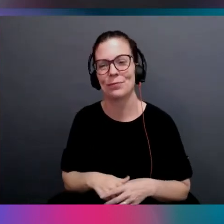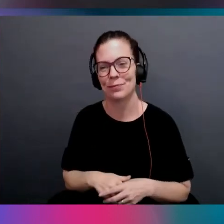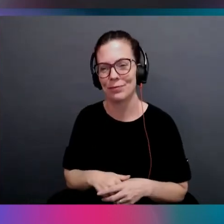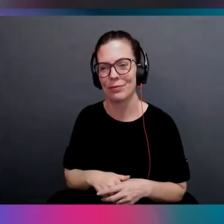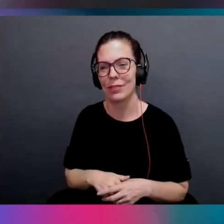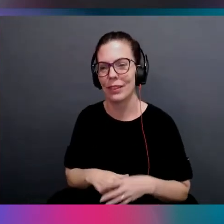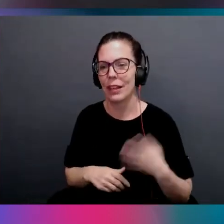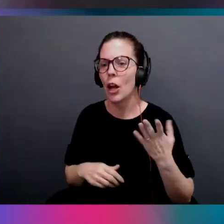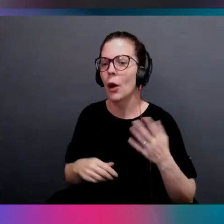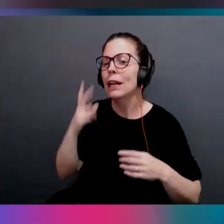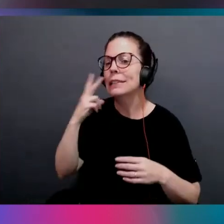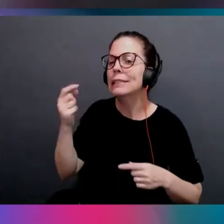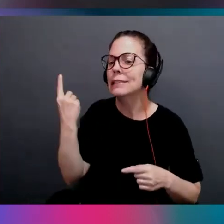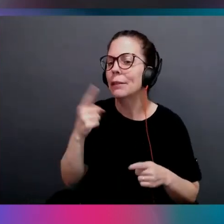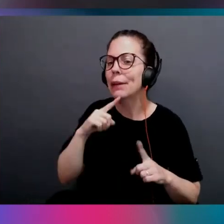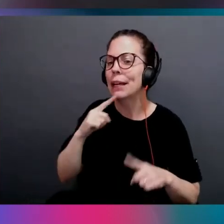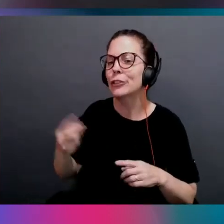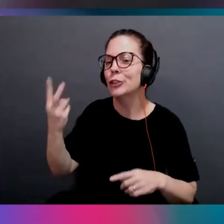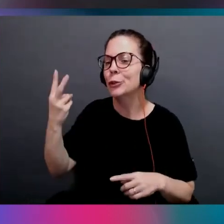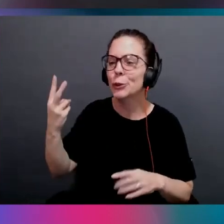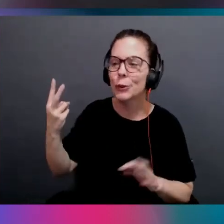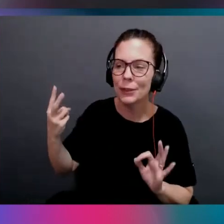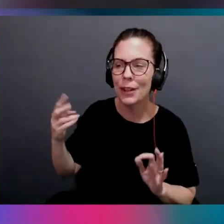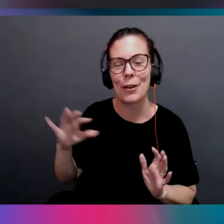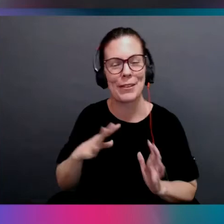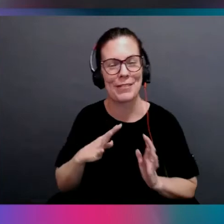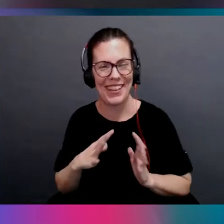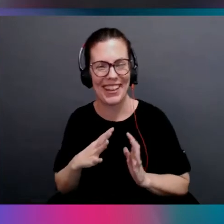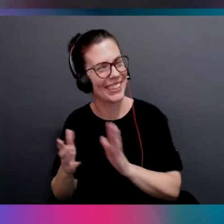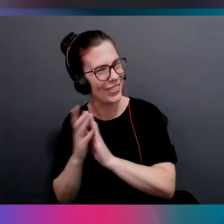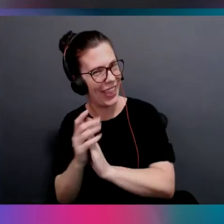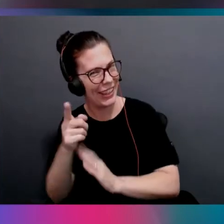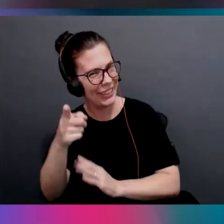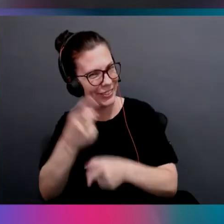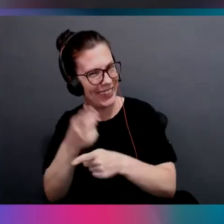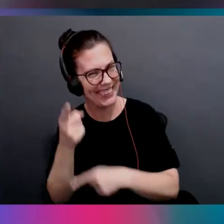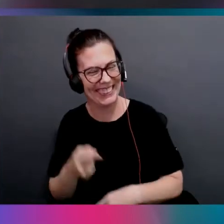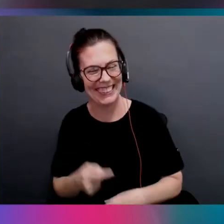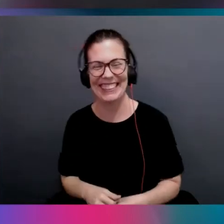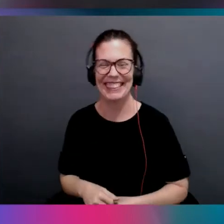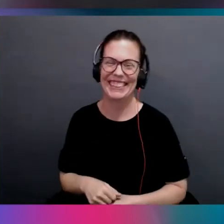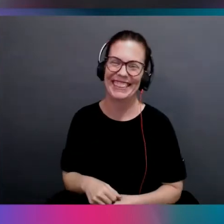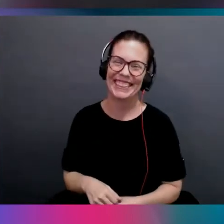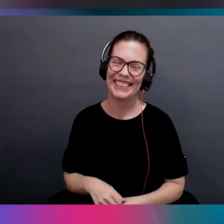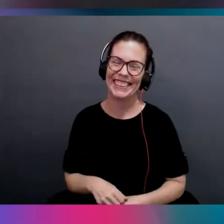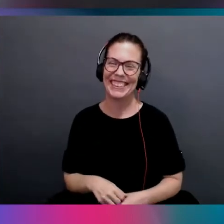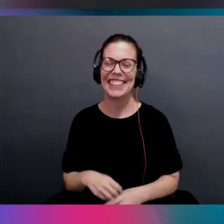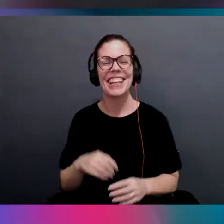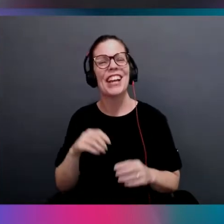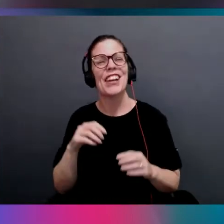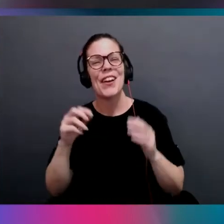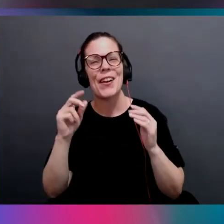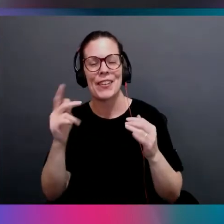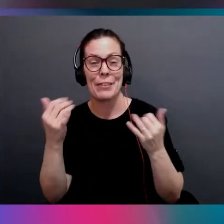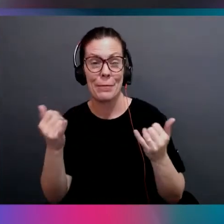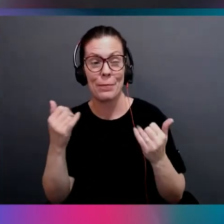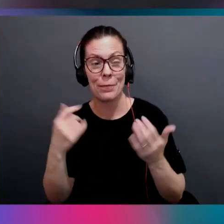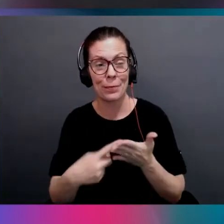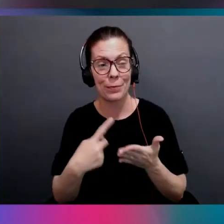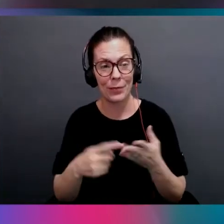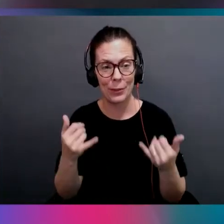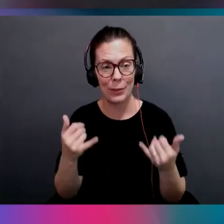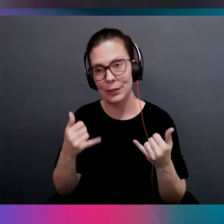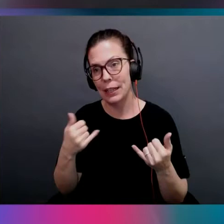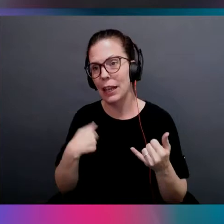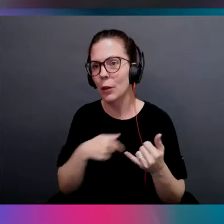2. The 2 came in a little late. Okay. Oh, okay. All right. Congratulations. You got it. Excellent. So what are we going to go through today? We're going to talk about how we can use